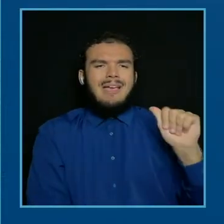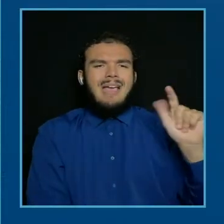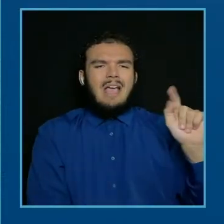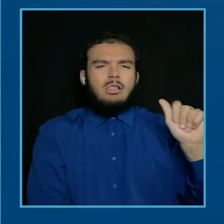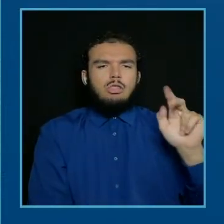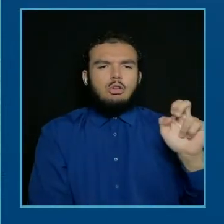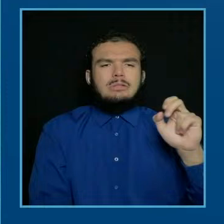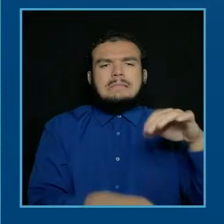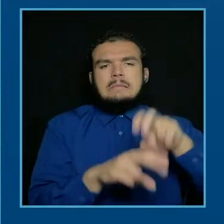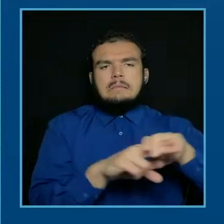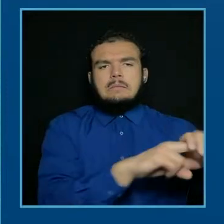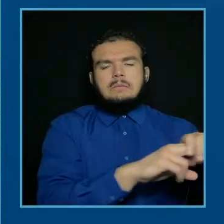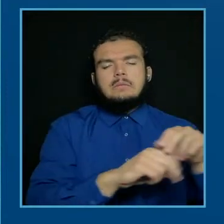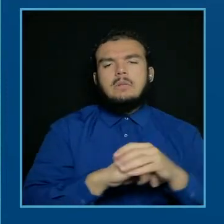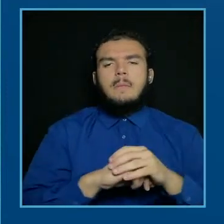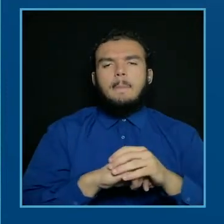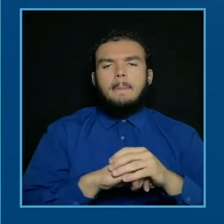seats.